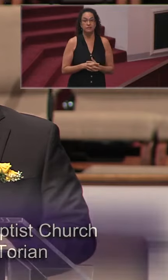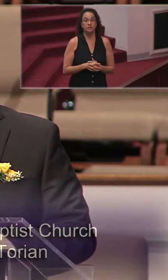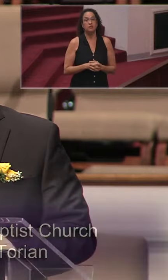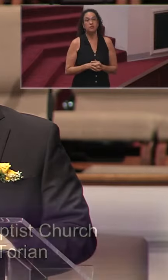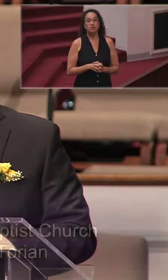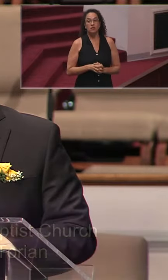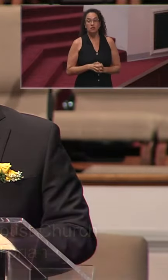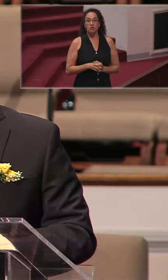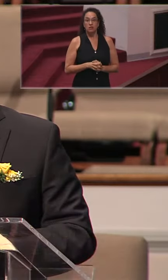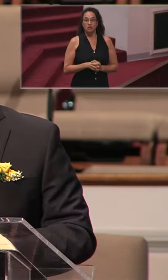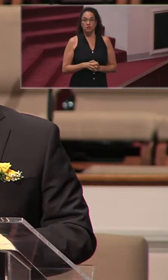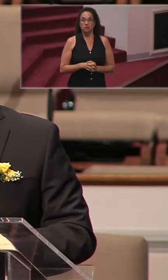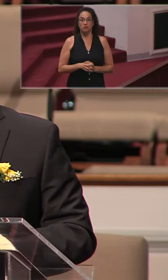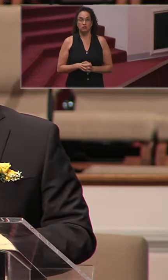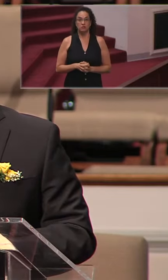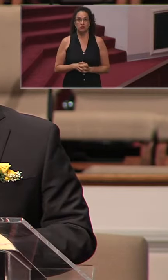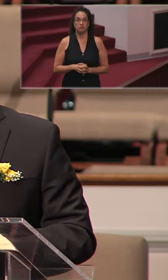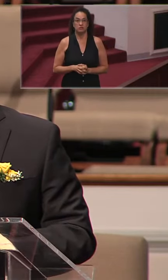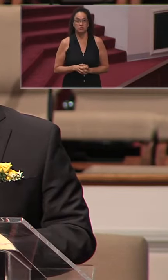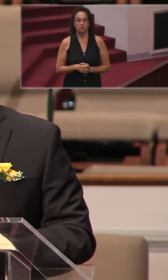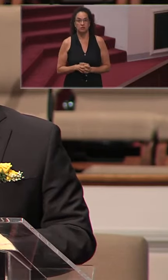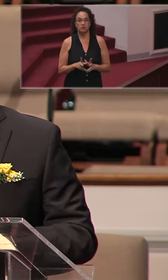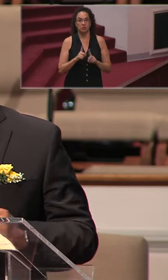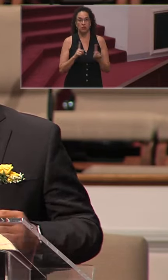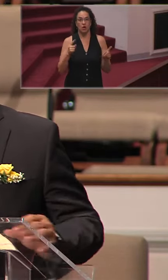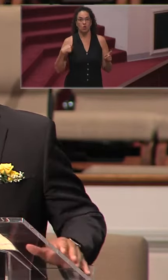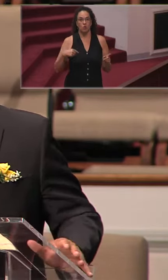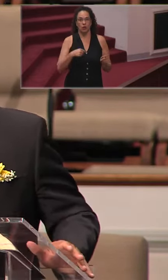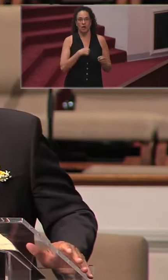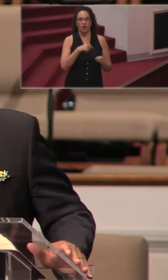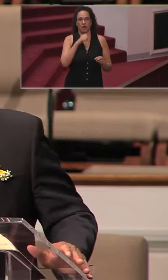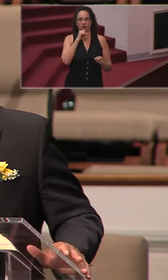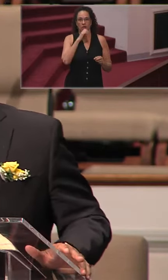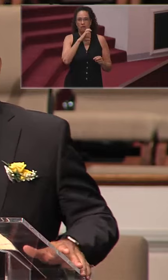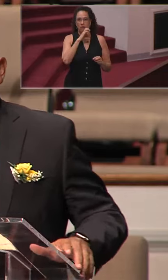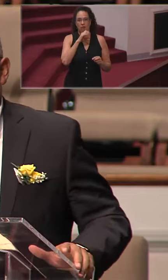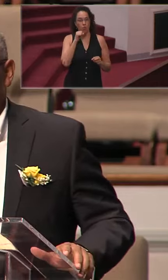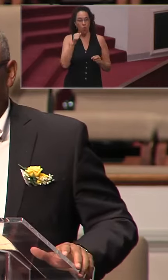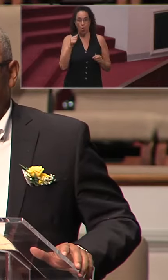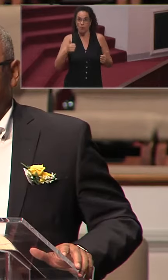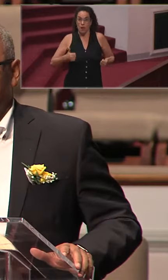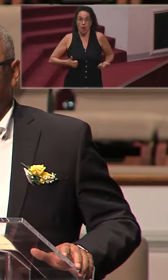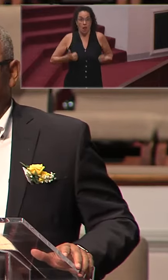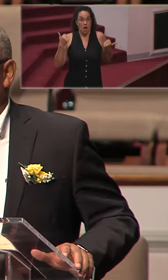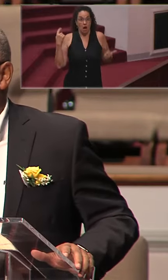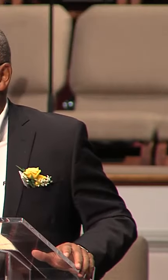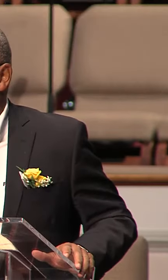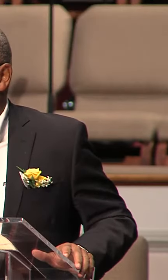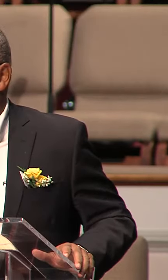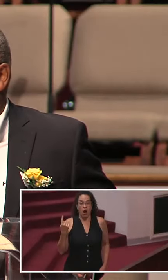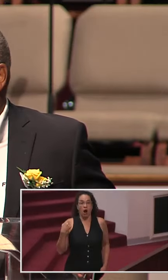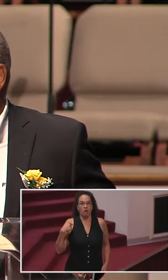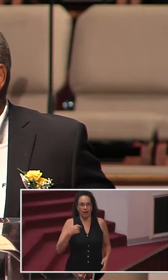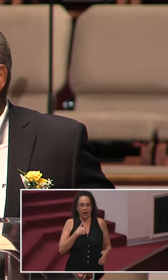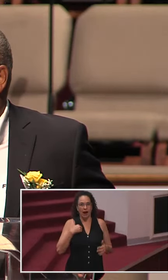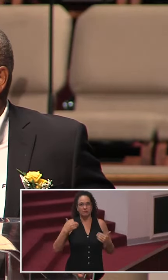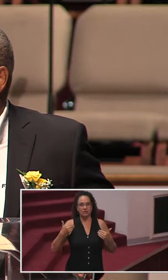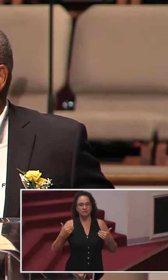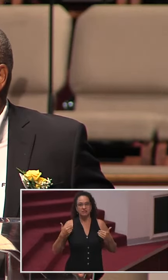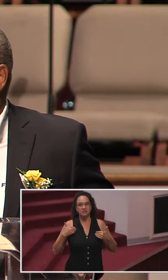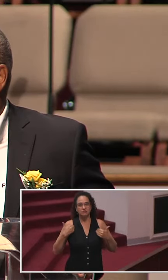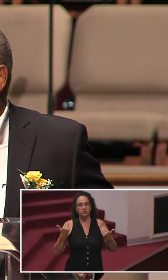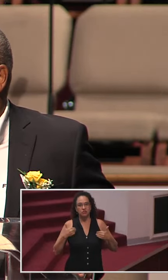but you know, as seniors, we're not going to be around always. There's a generation of people that we need